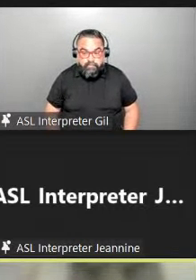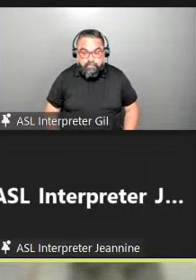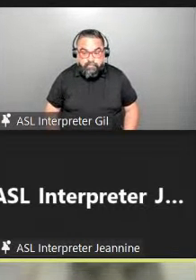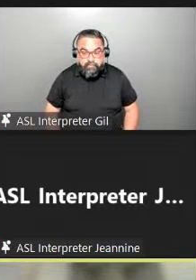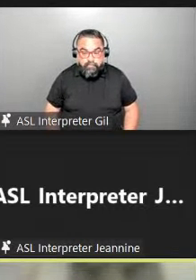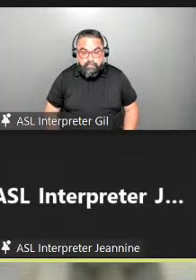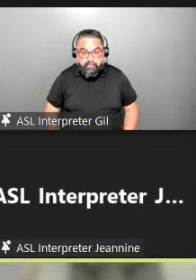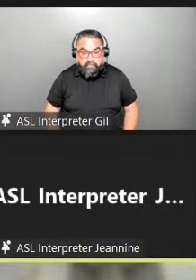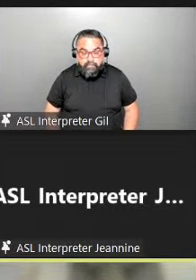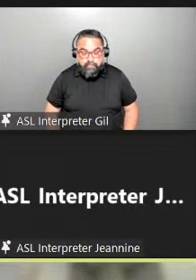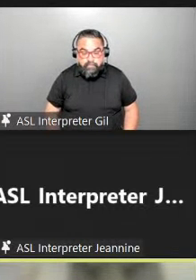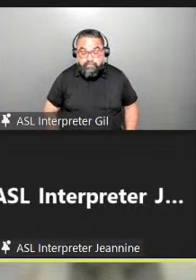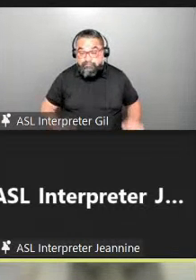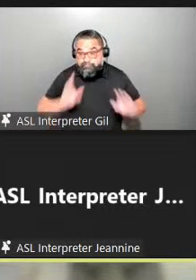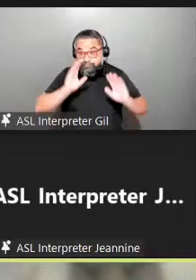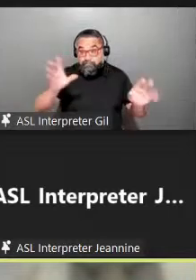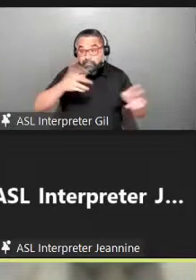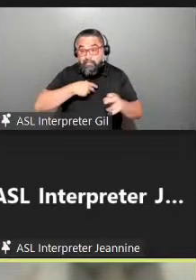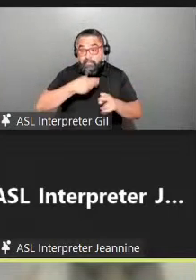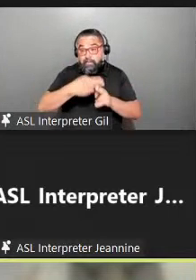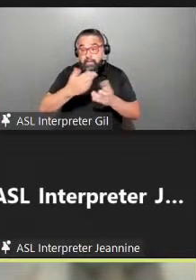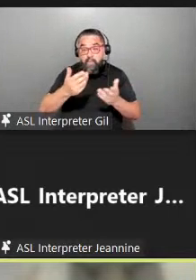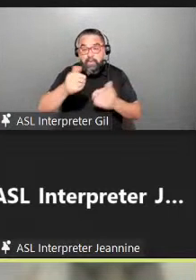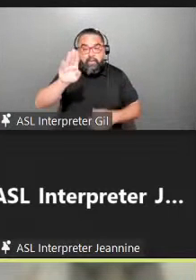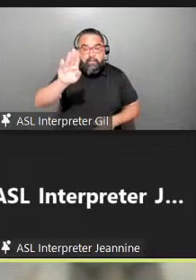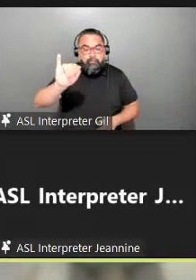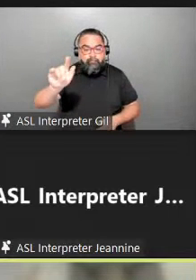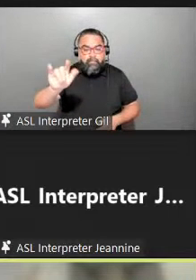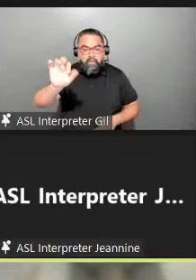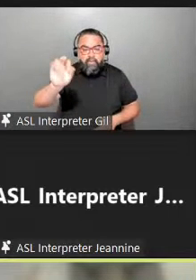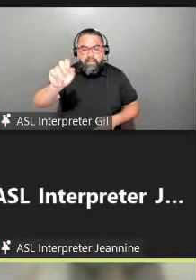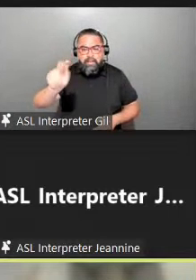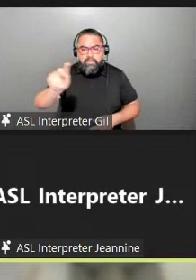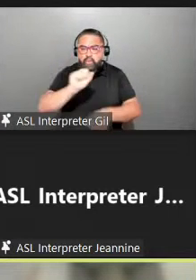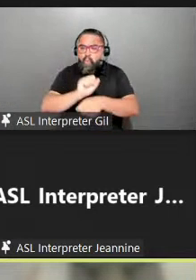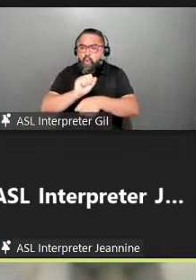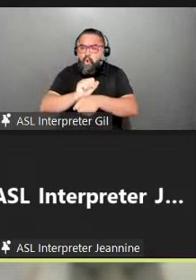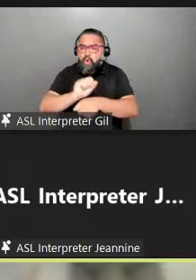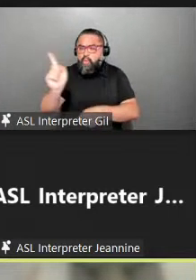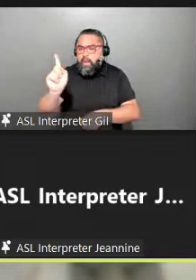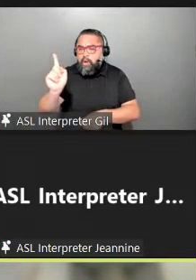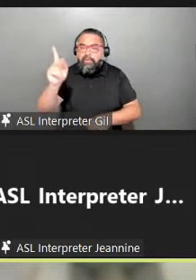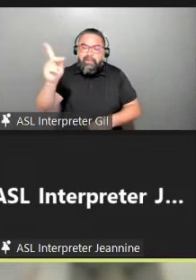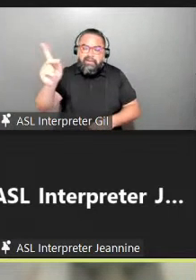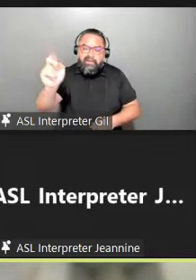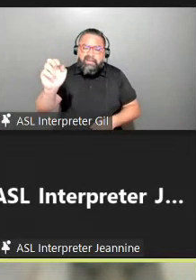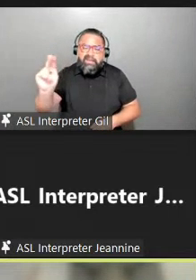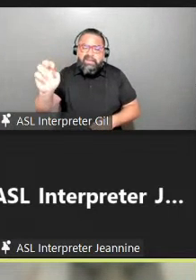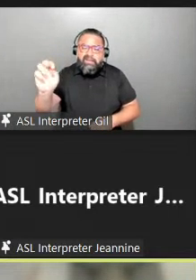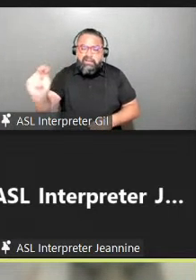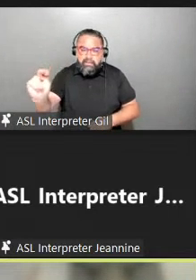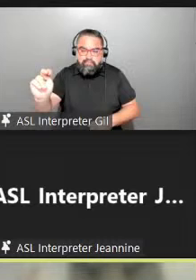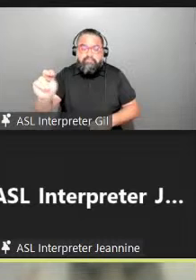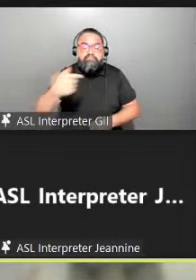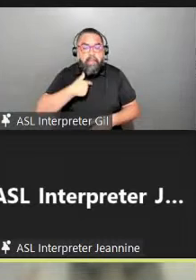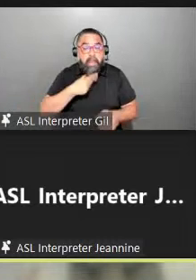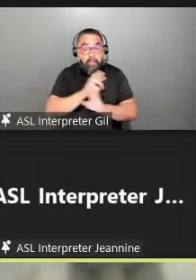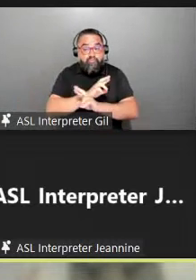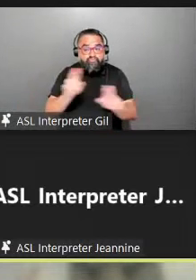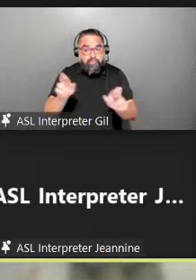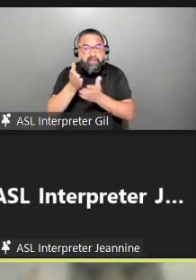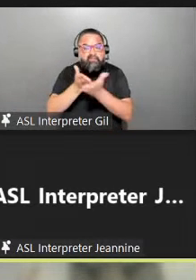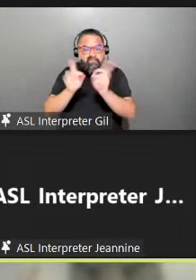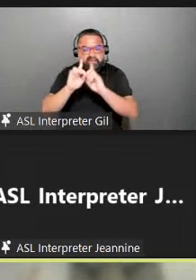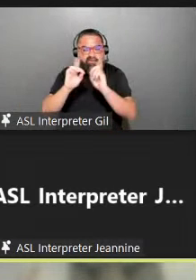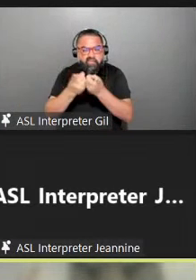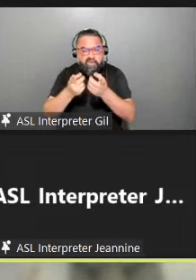Hello, my name is Bill Clayton. I work with Keenan and Associates. I work with the I Am Ready division. We do emergency management training